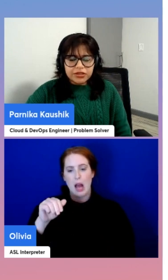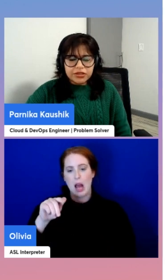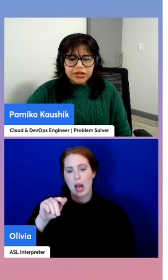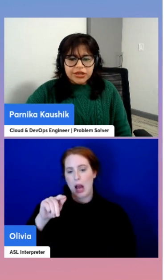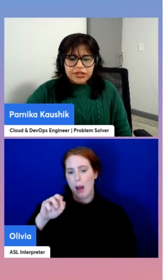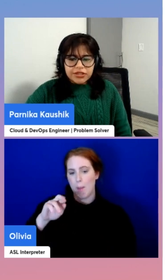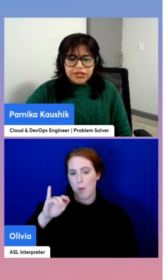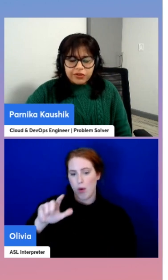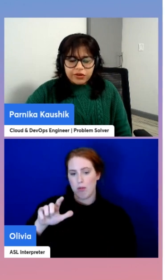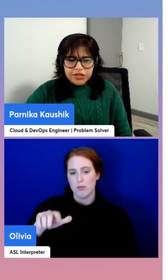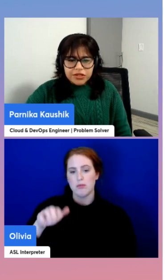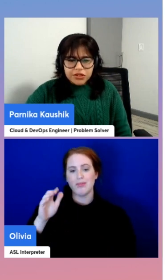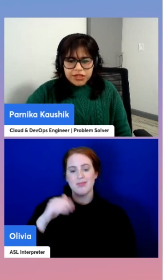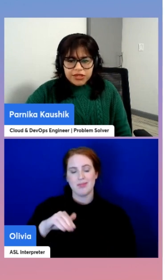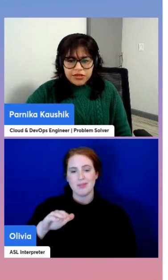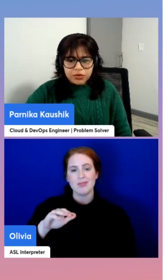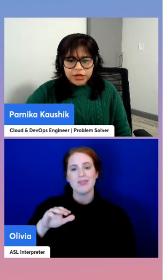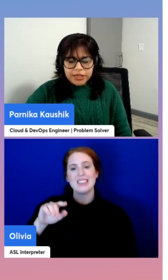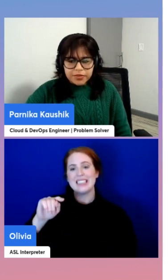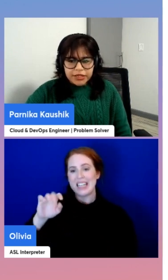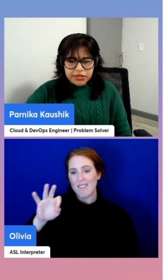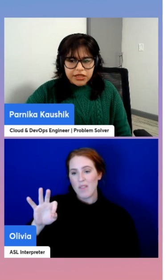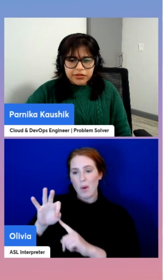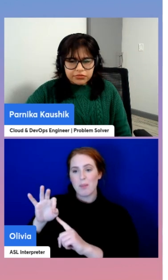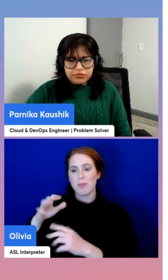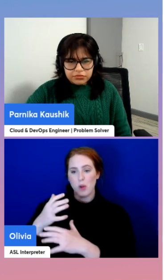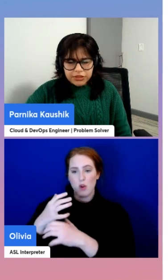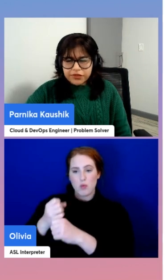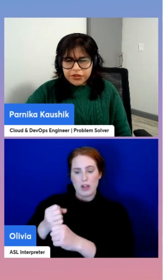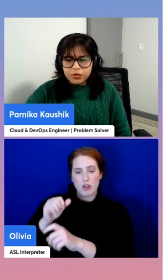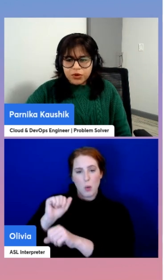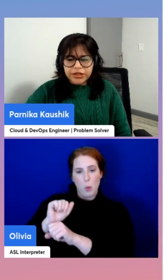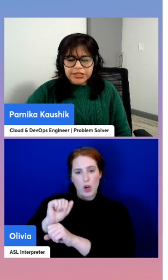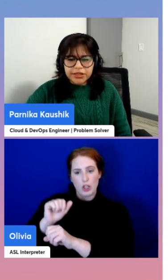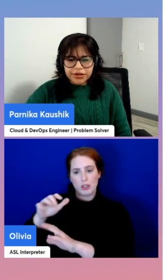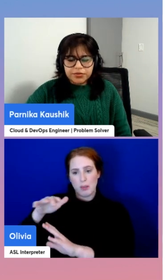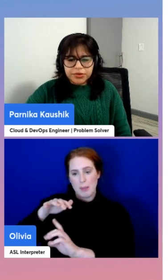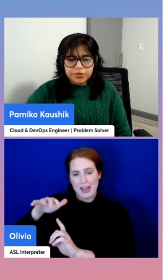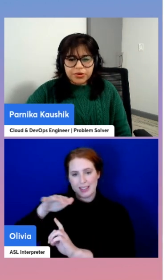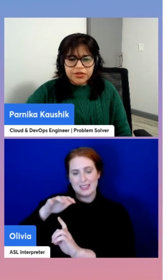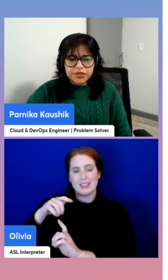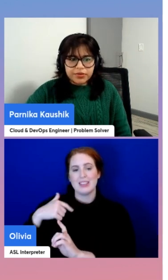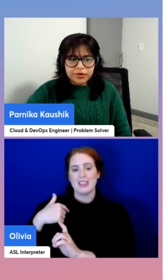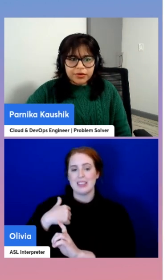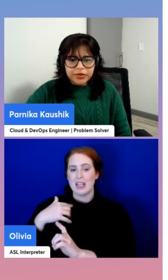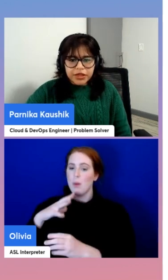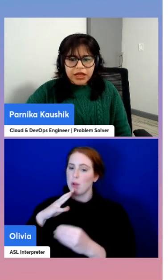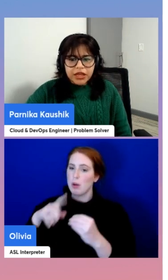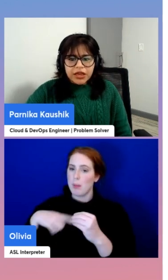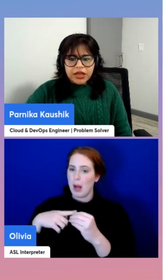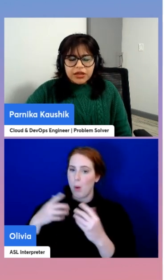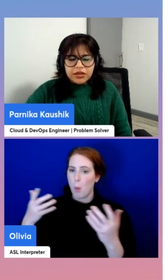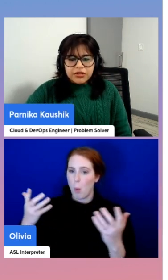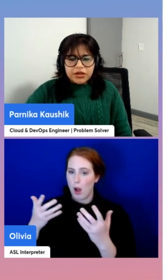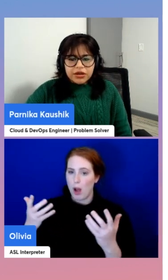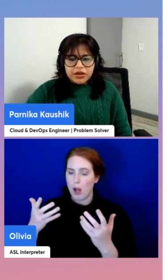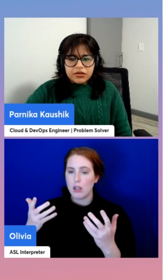engine. Terraform's trusted workspace, and I'll delve into what it is later in the parts of the demo,